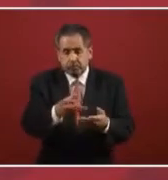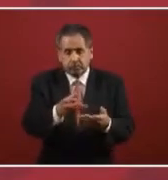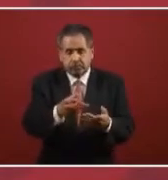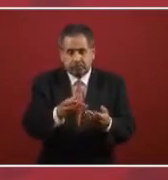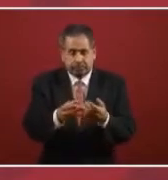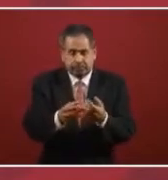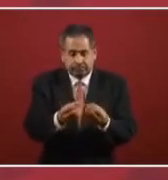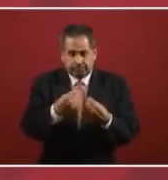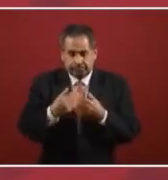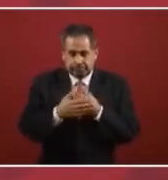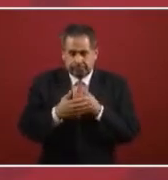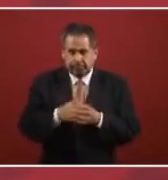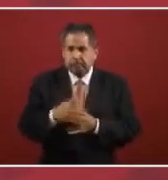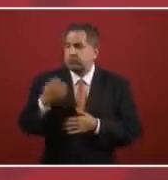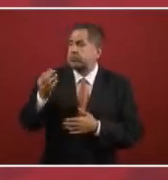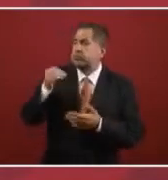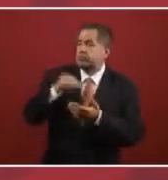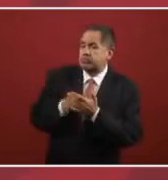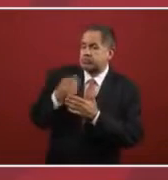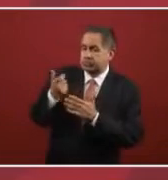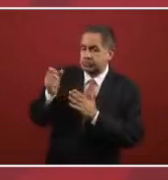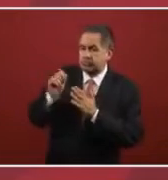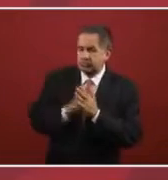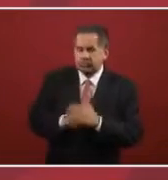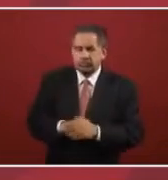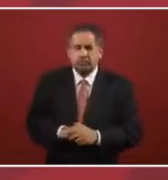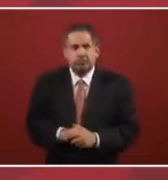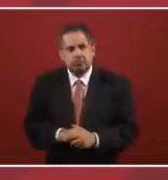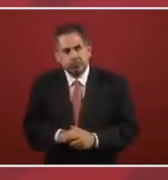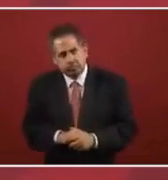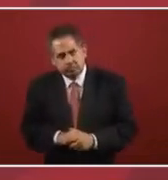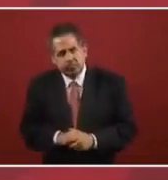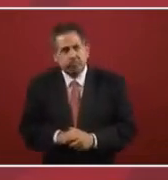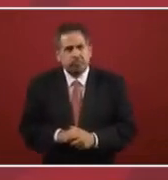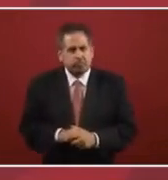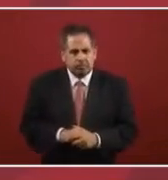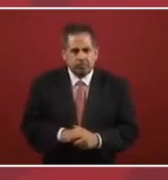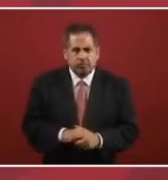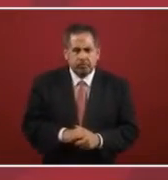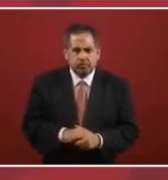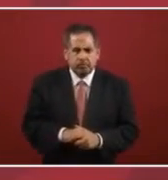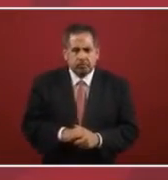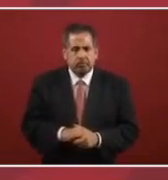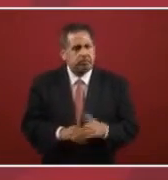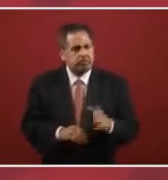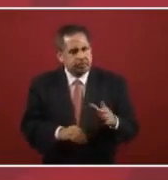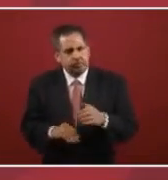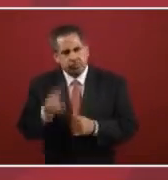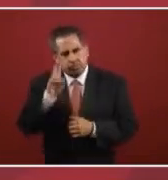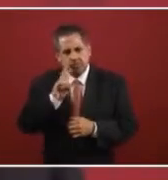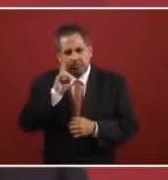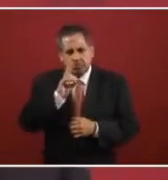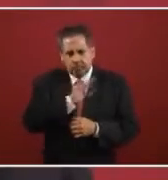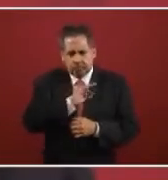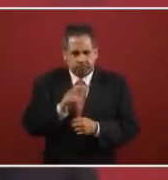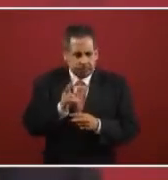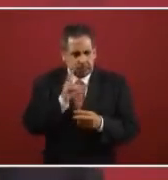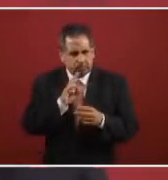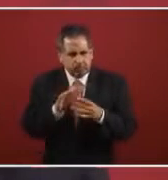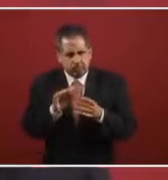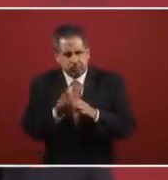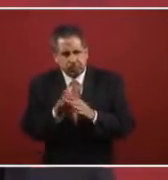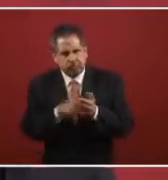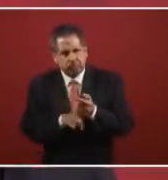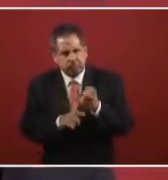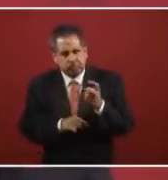datos. I don't have the data, Sí. yeah, but Hay que ver first we'll sobre have to look at